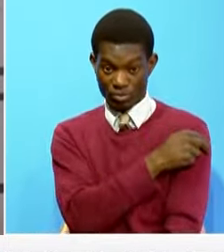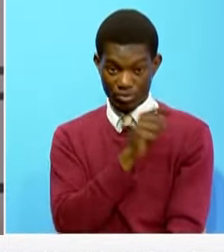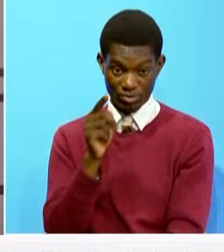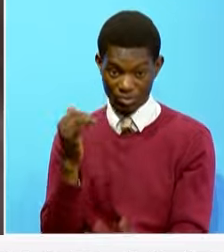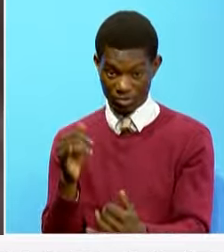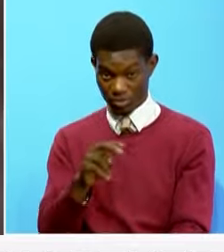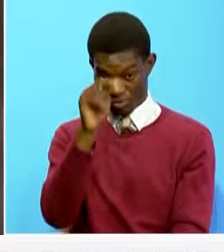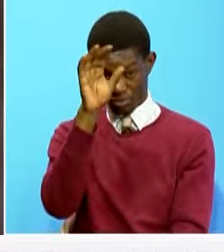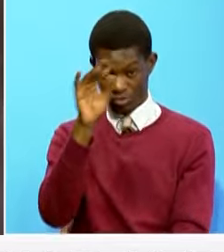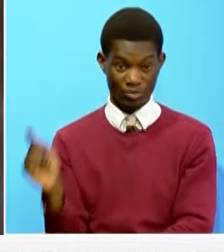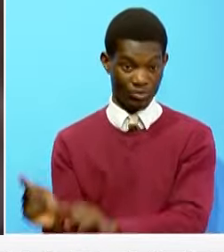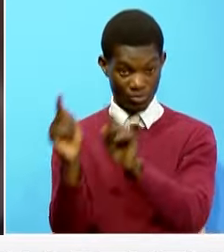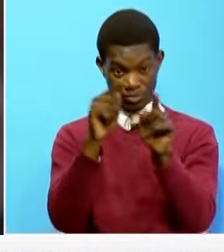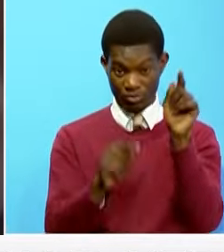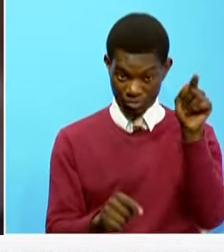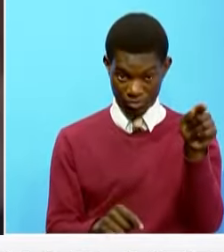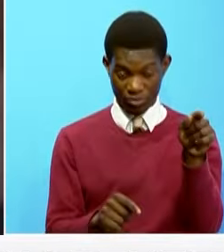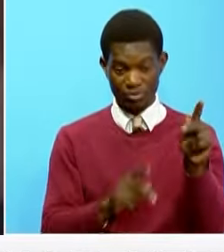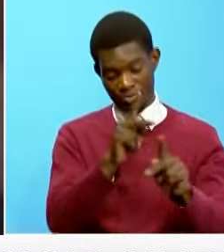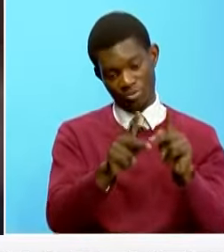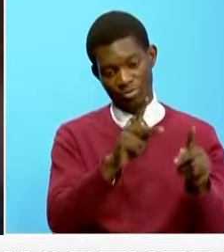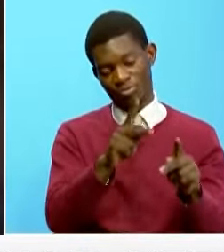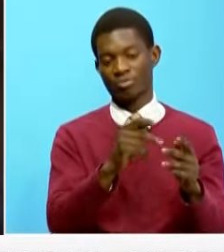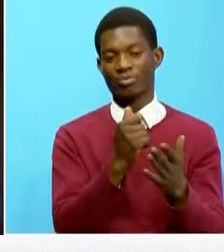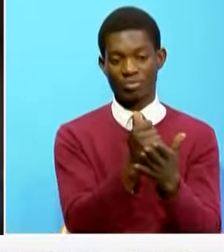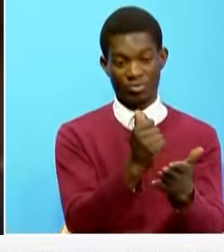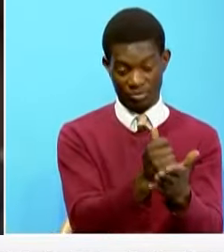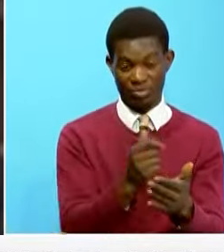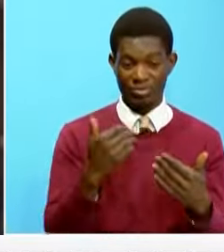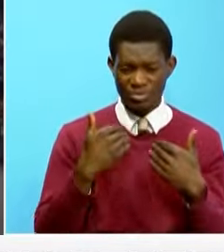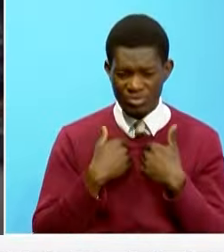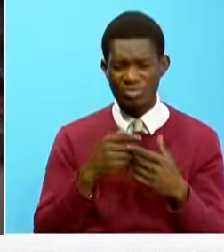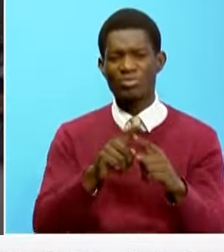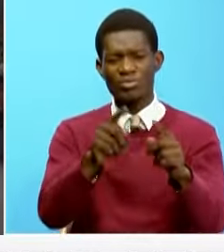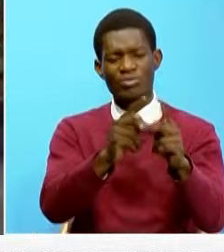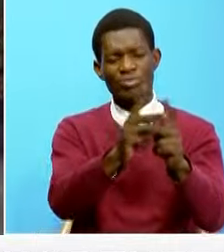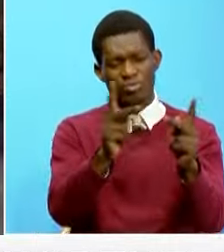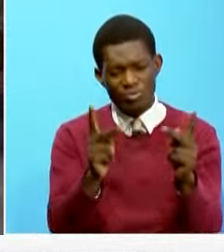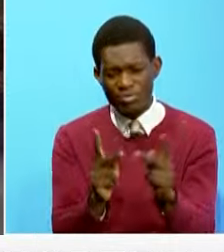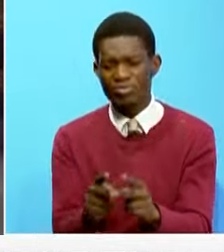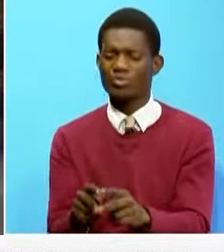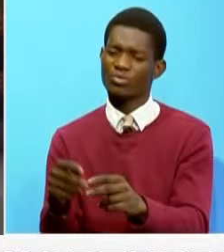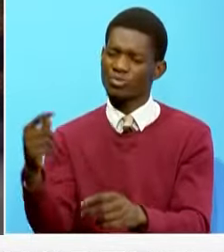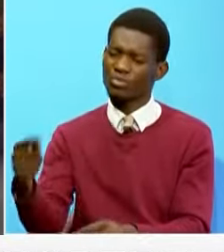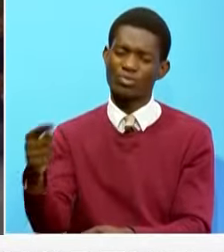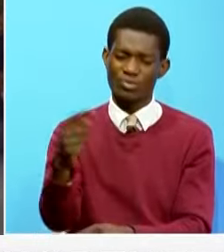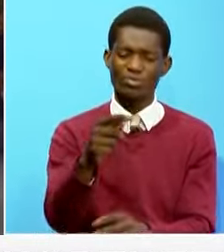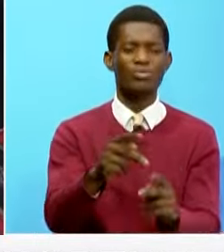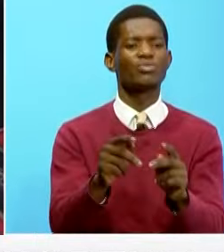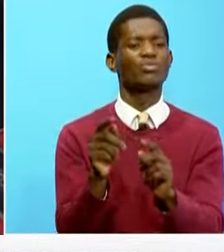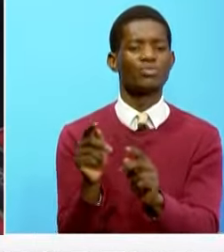to the members of the communities. The team has visited Kaputa, Luwingu, Mbala, Pulungu, Porokoso, and Kasama